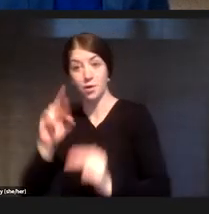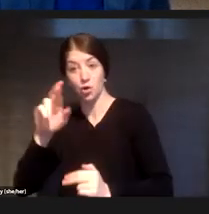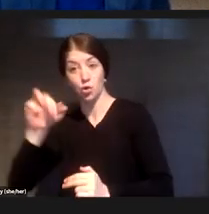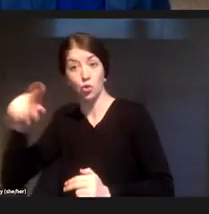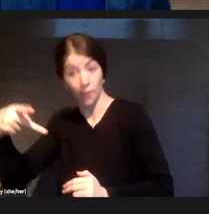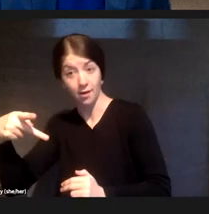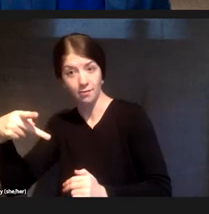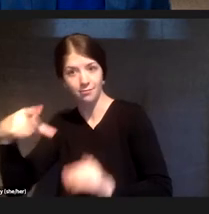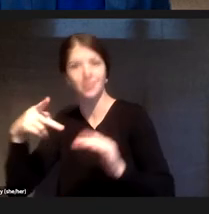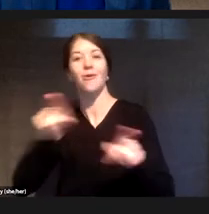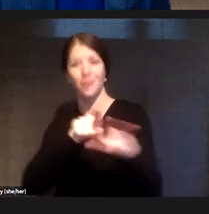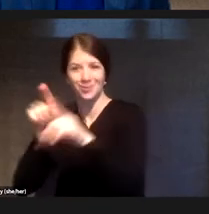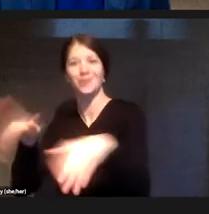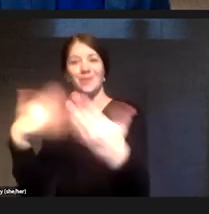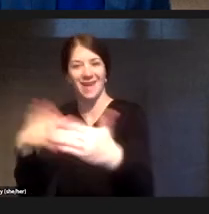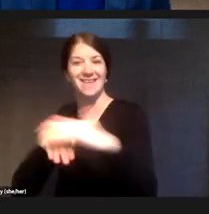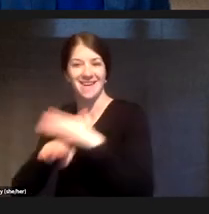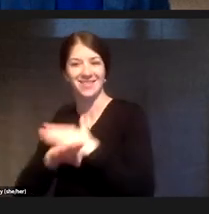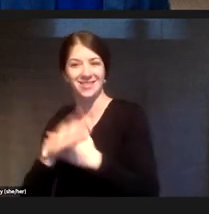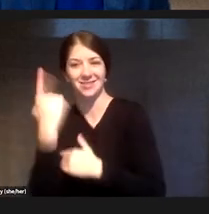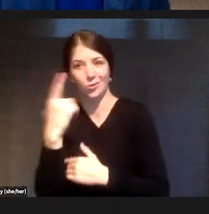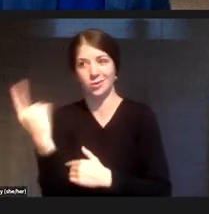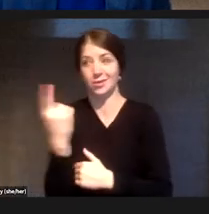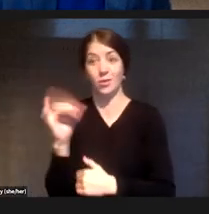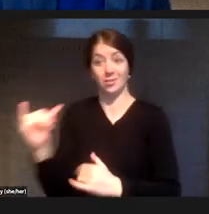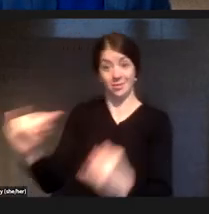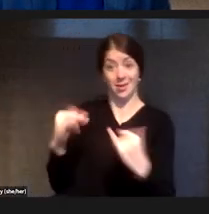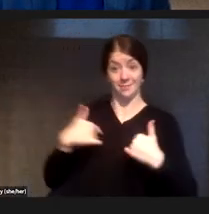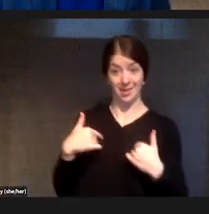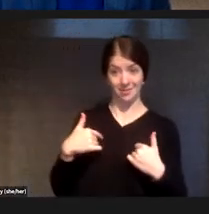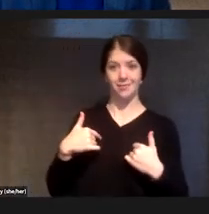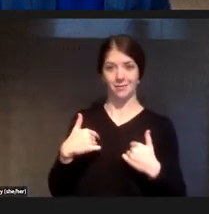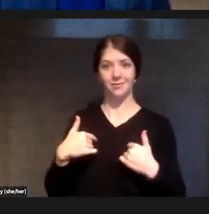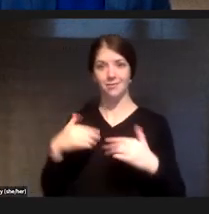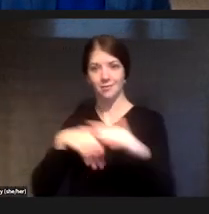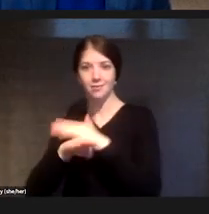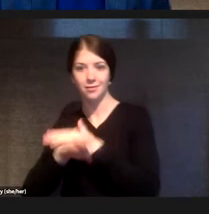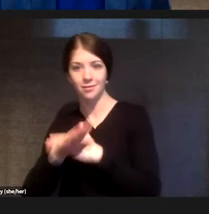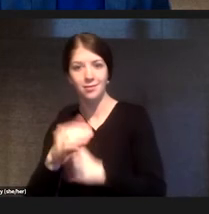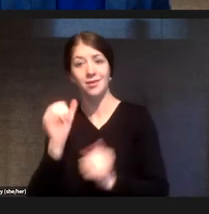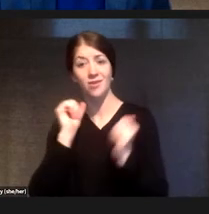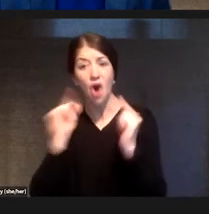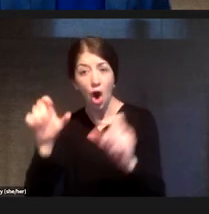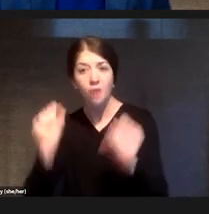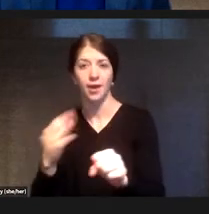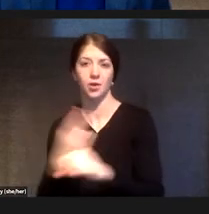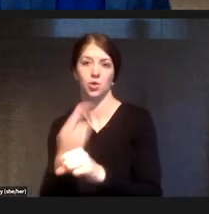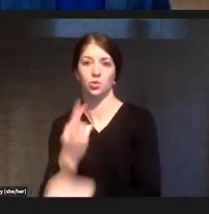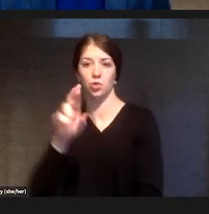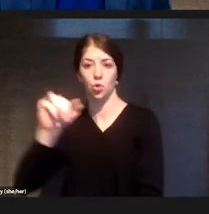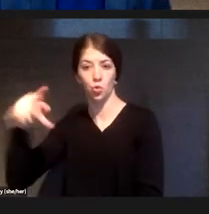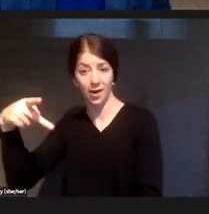need. And one of the phrases that I use is that everyone can use the ramp while not everyone can use the